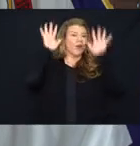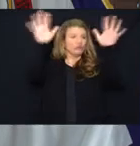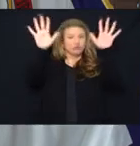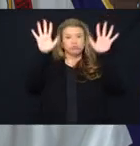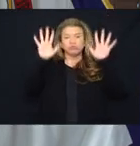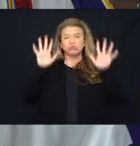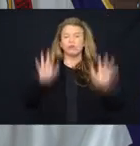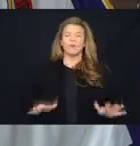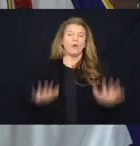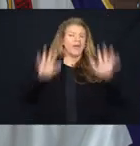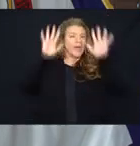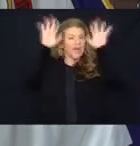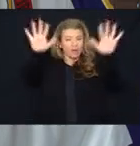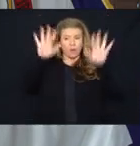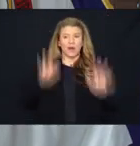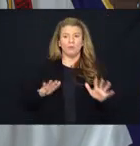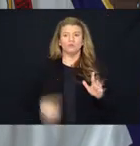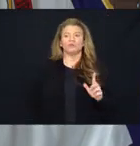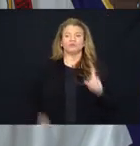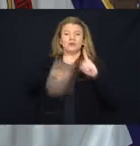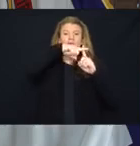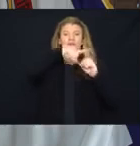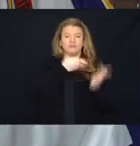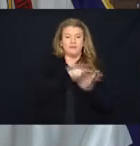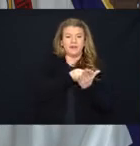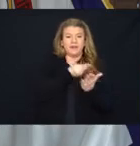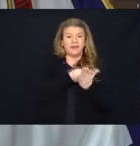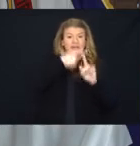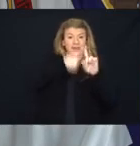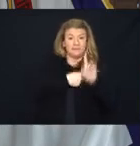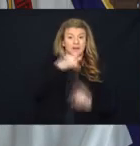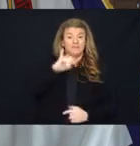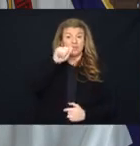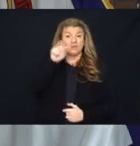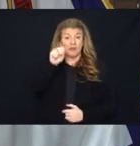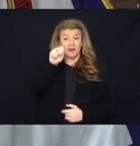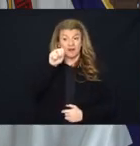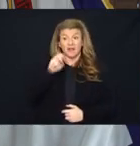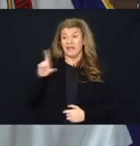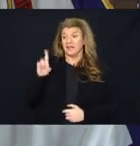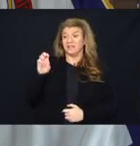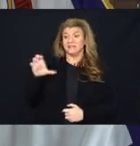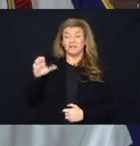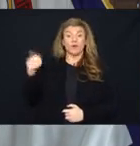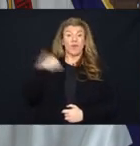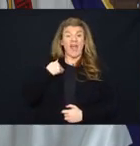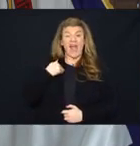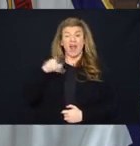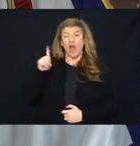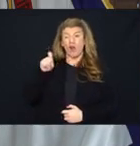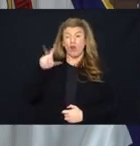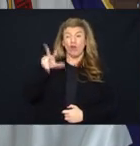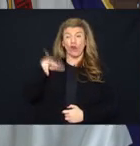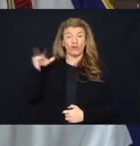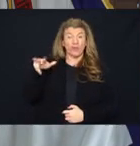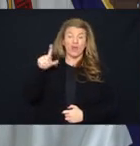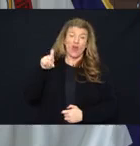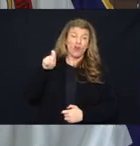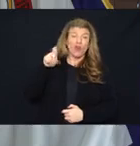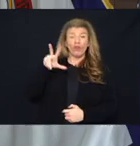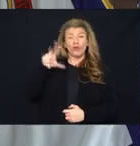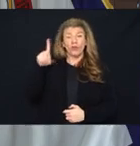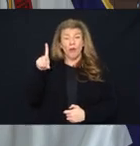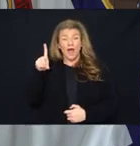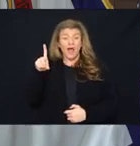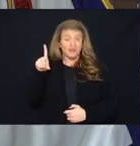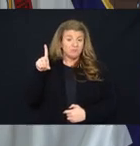incredible surplus in the month of January. You know, in December, we came in, I think, at 133 or